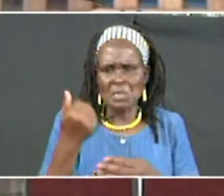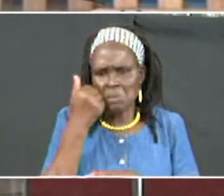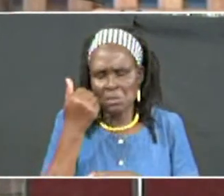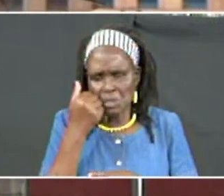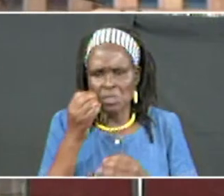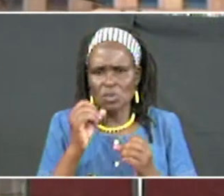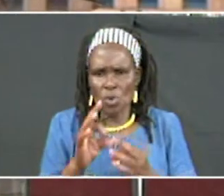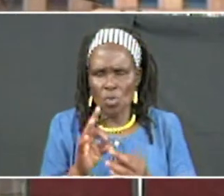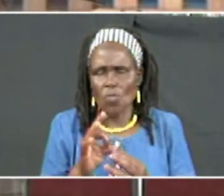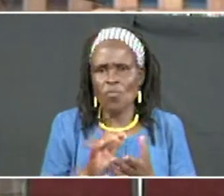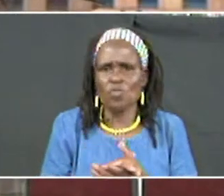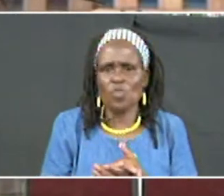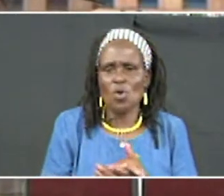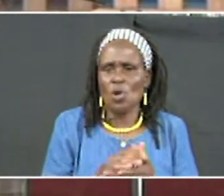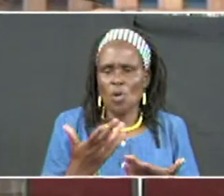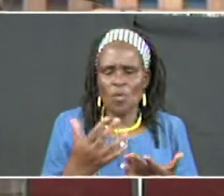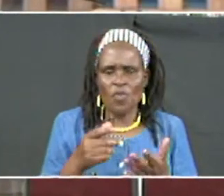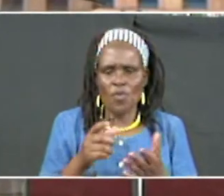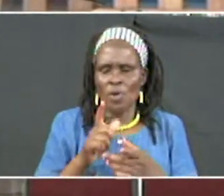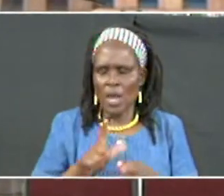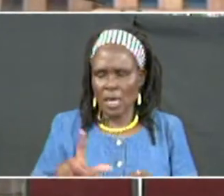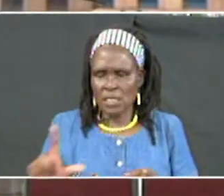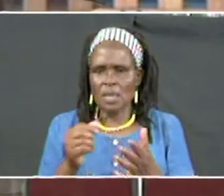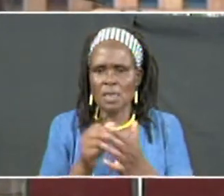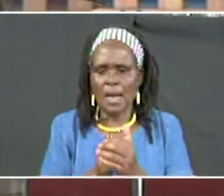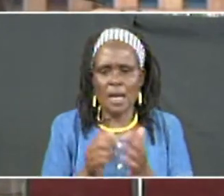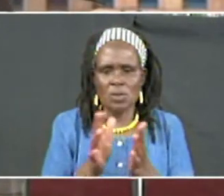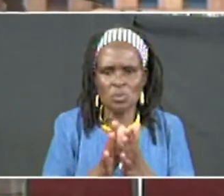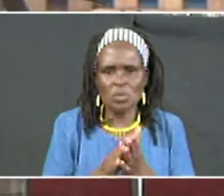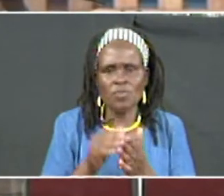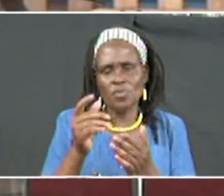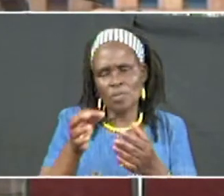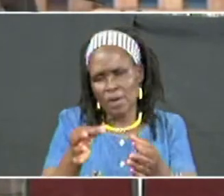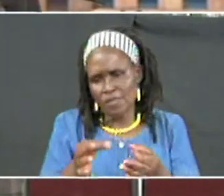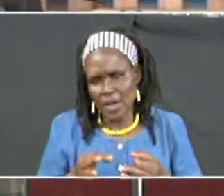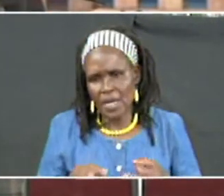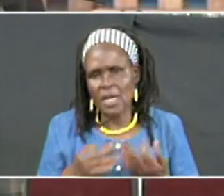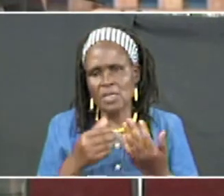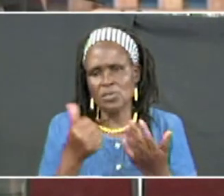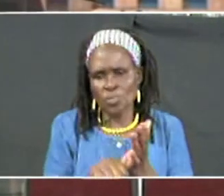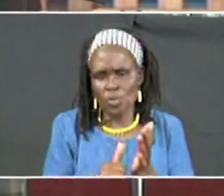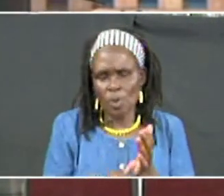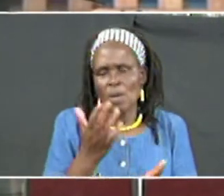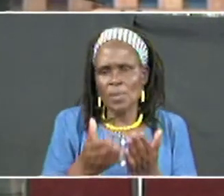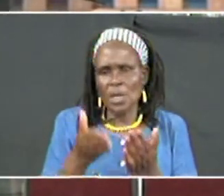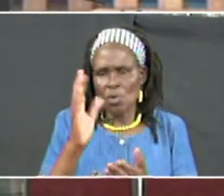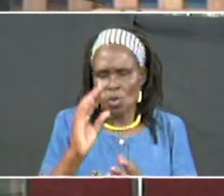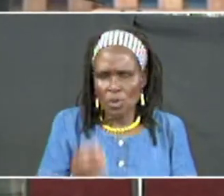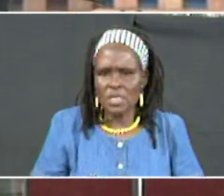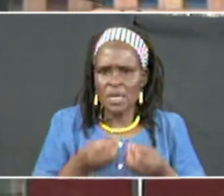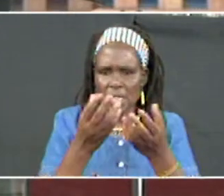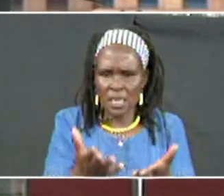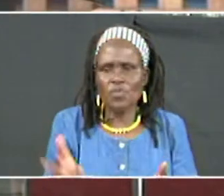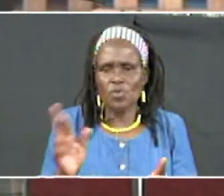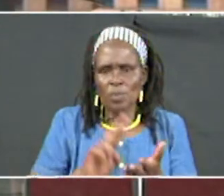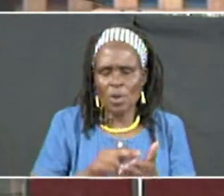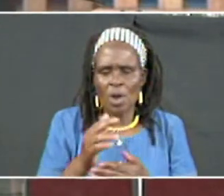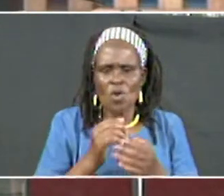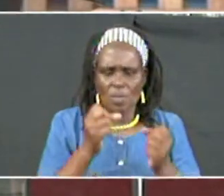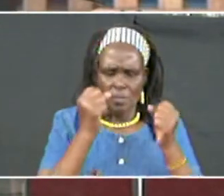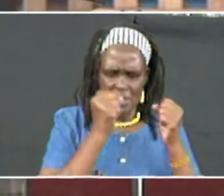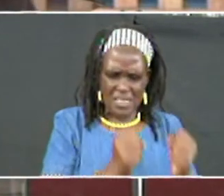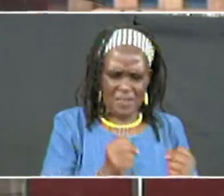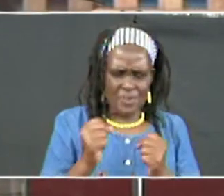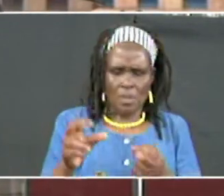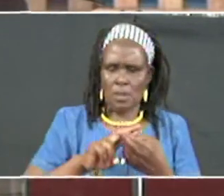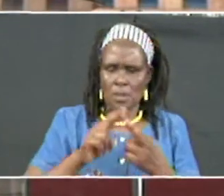loved one. May God grant you reprieve from that financial trouble. May God grant you reprieve from that difficult relational